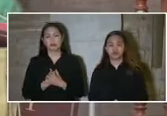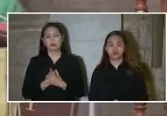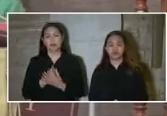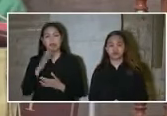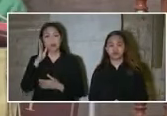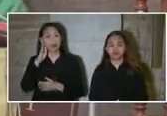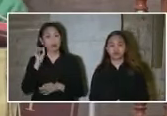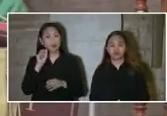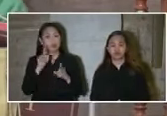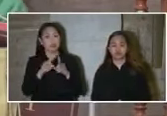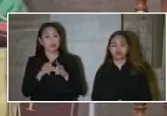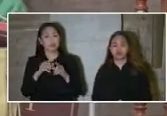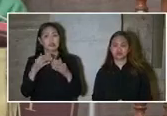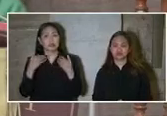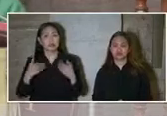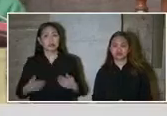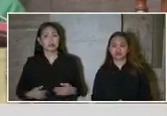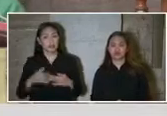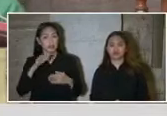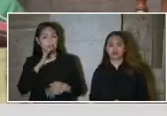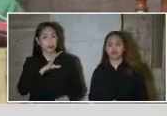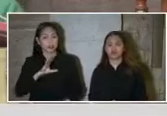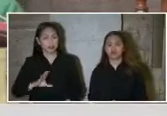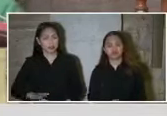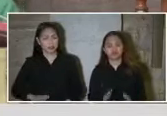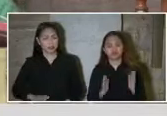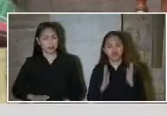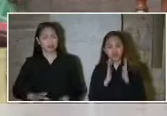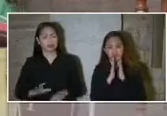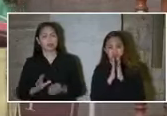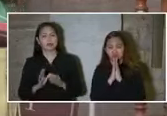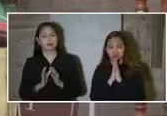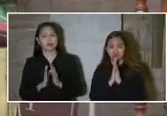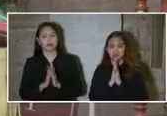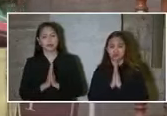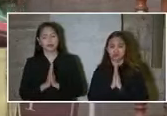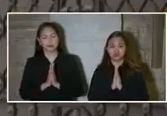Brothers and sisters, the body of Christ. Amen.